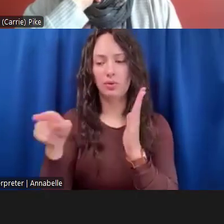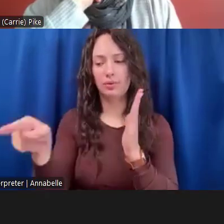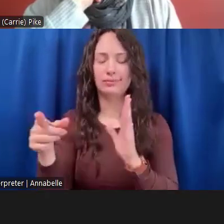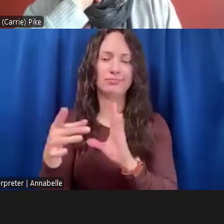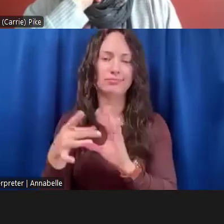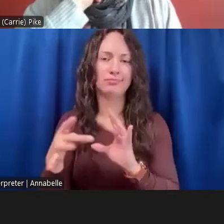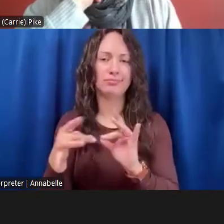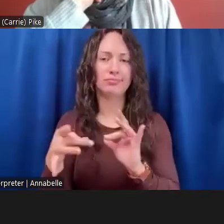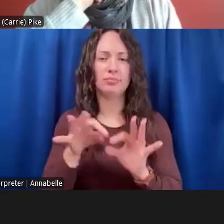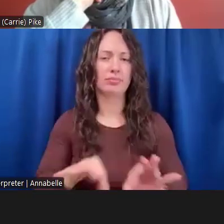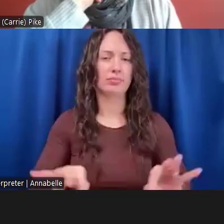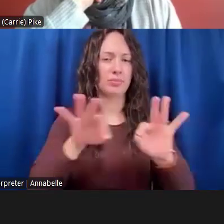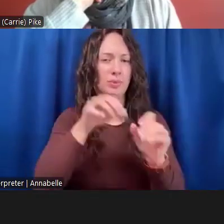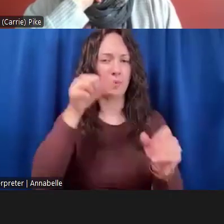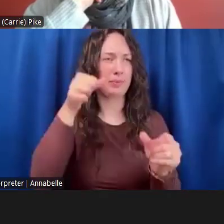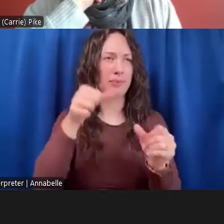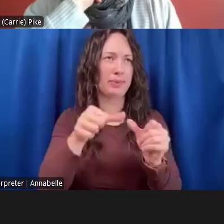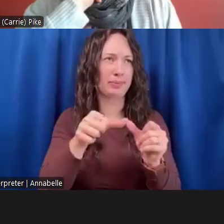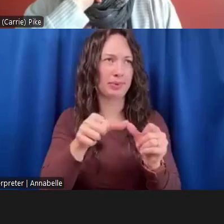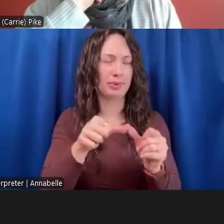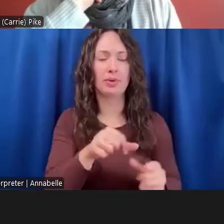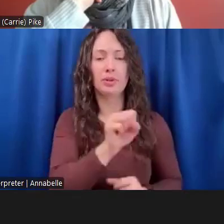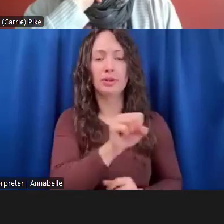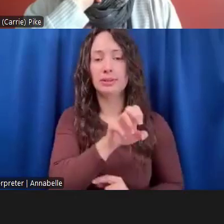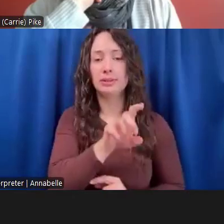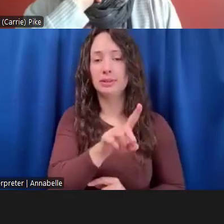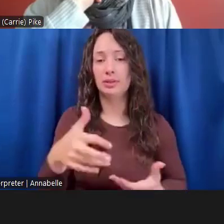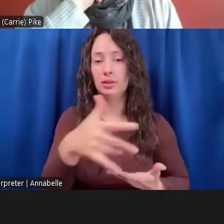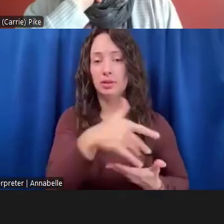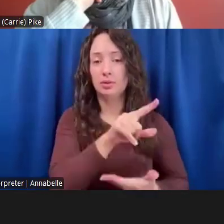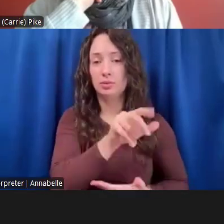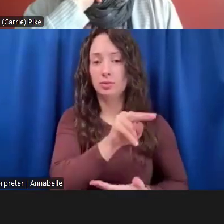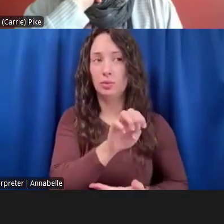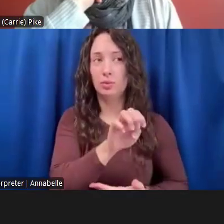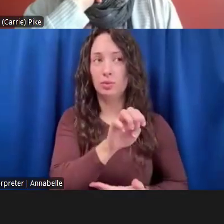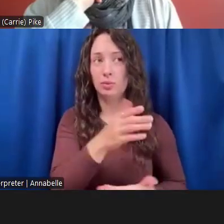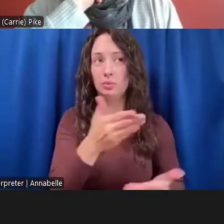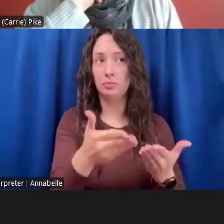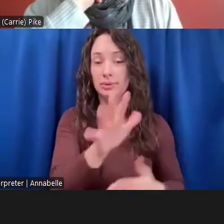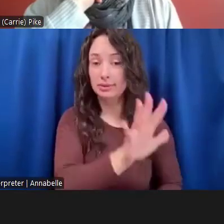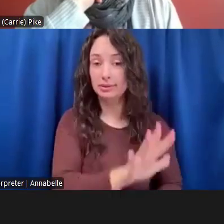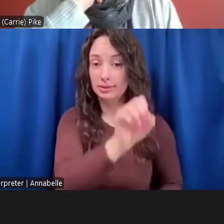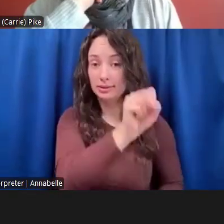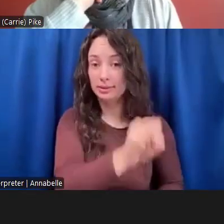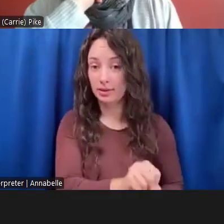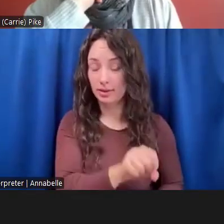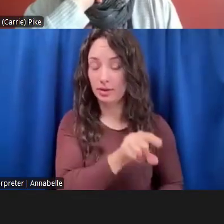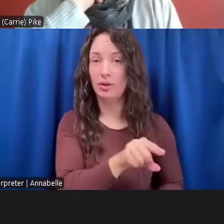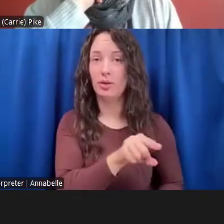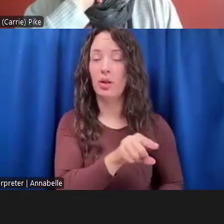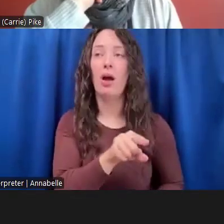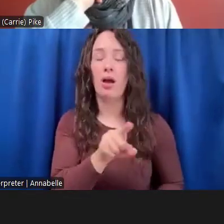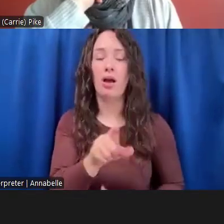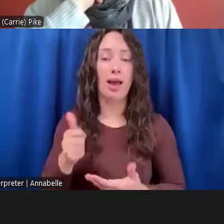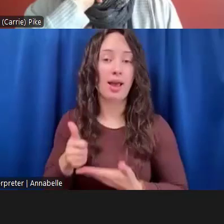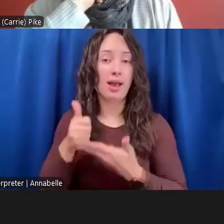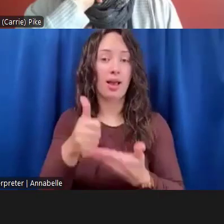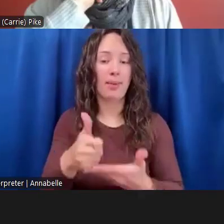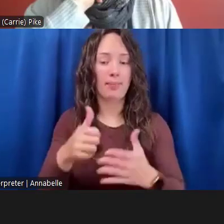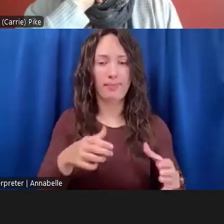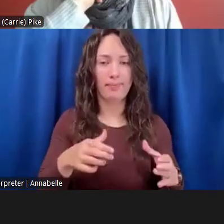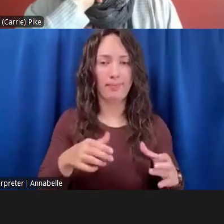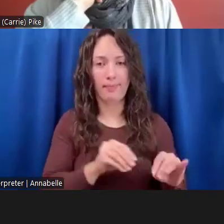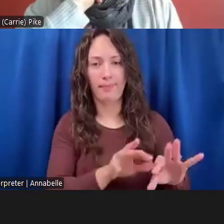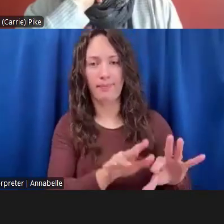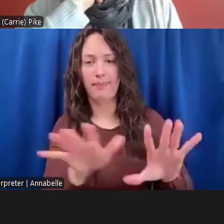you can go one seed collection zone to the south, if we're thinking about assisted migration or something like that. I have a feeling that some of